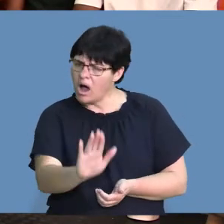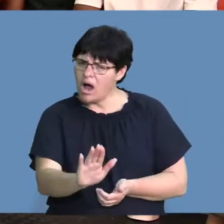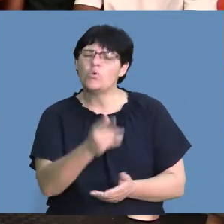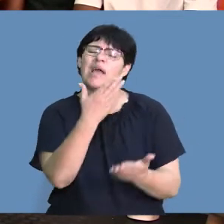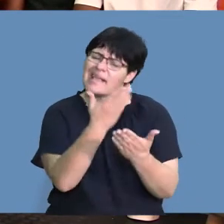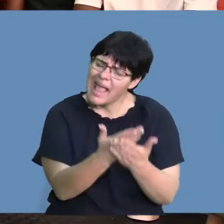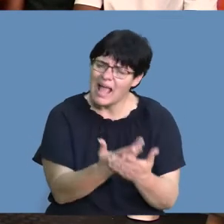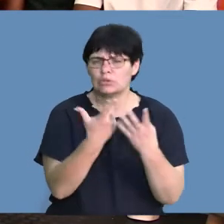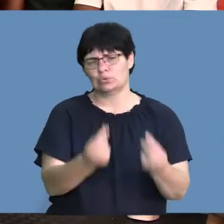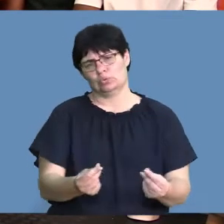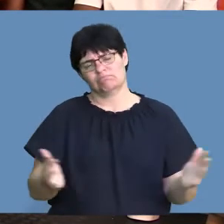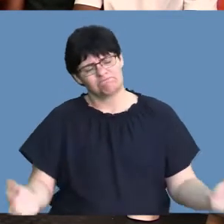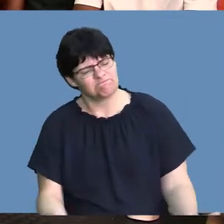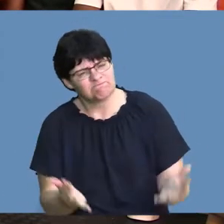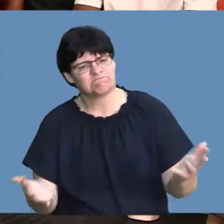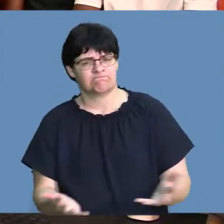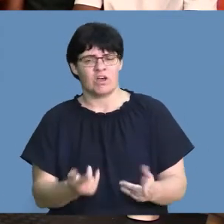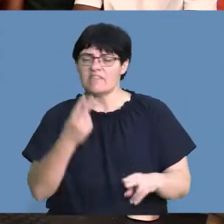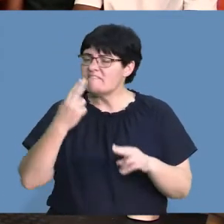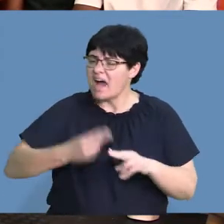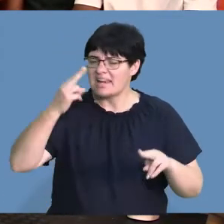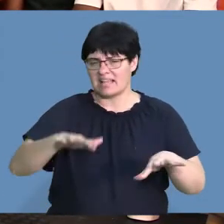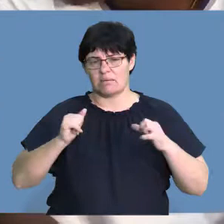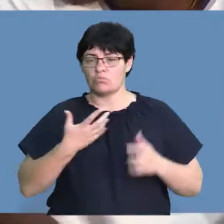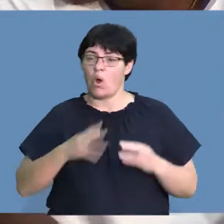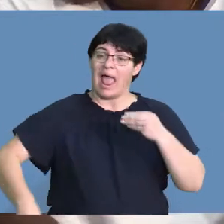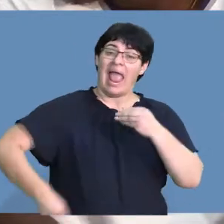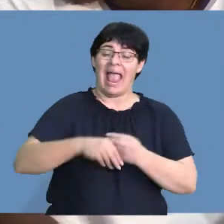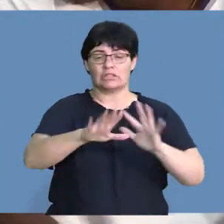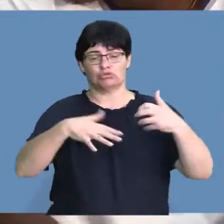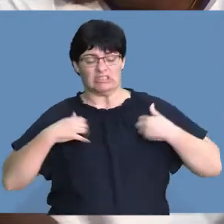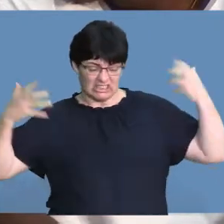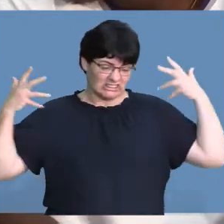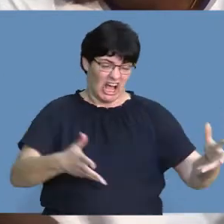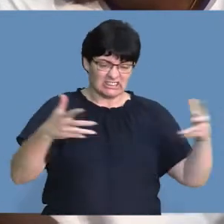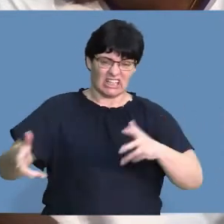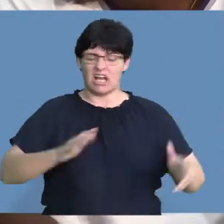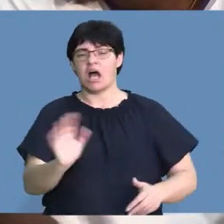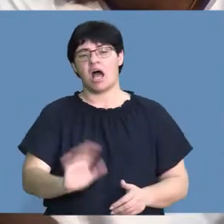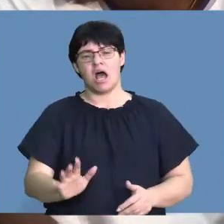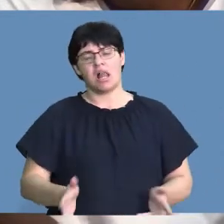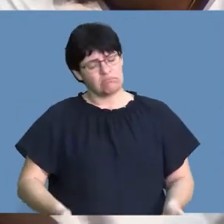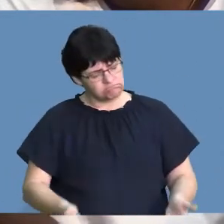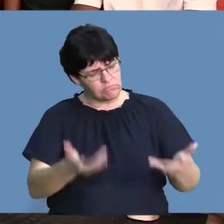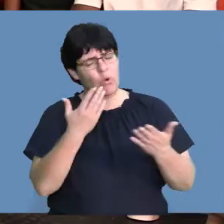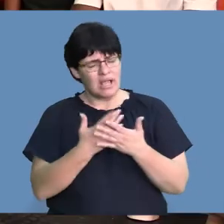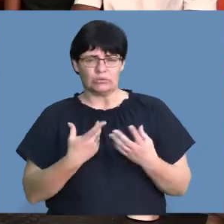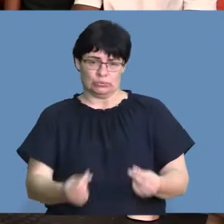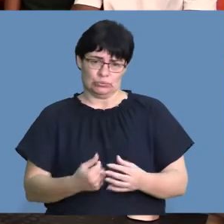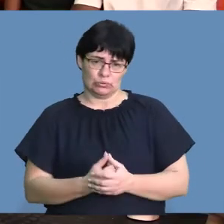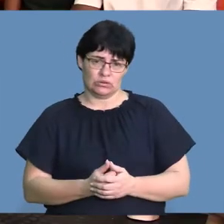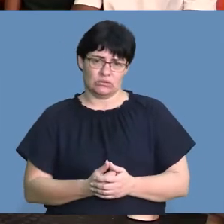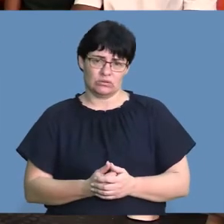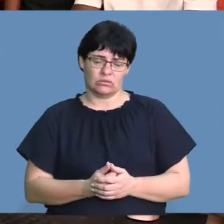children that they are capable of doing well in their final exams instead of adding on to the stress that they already have. Okay, I mean, even